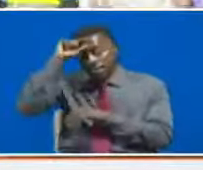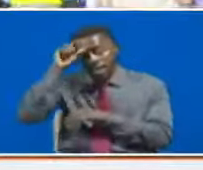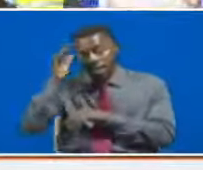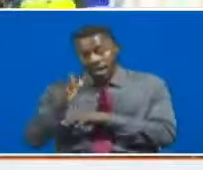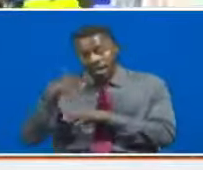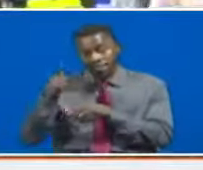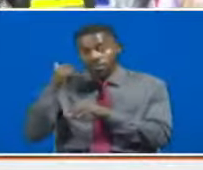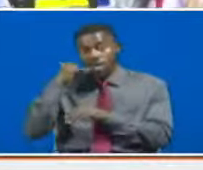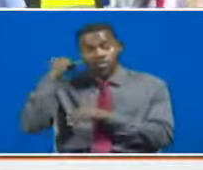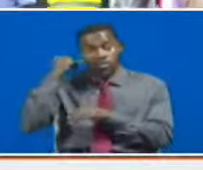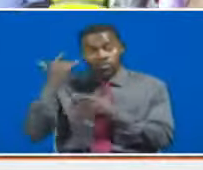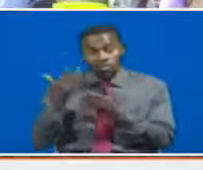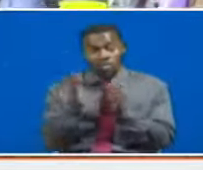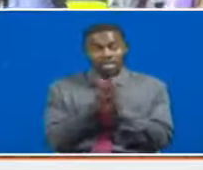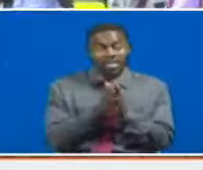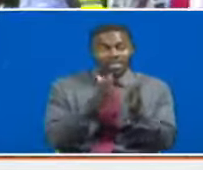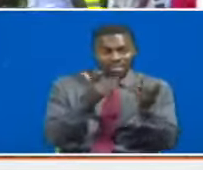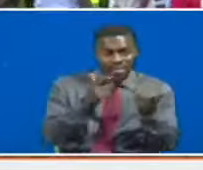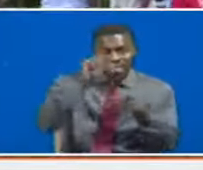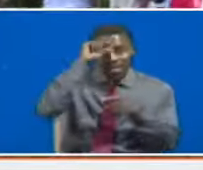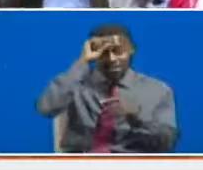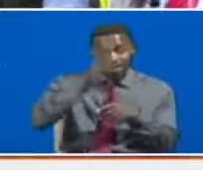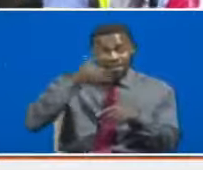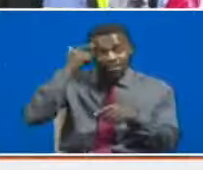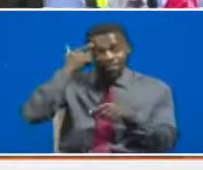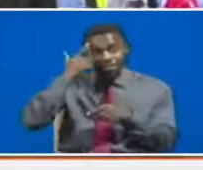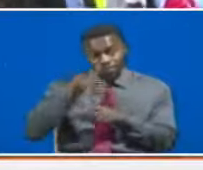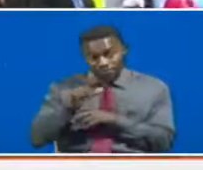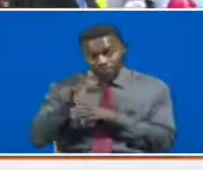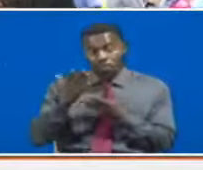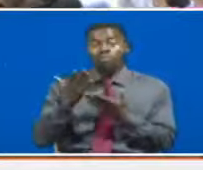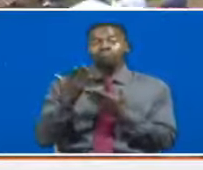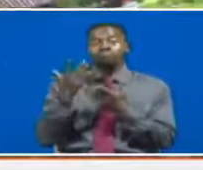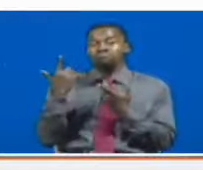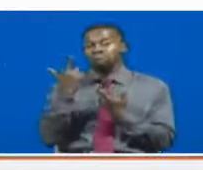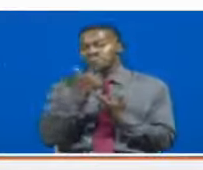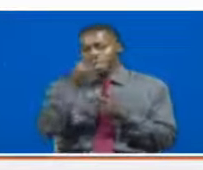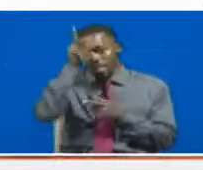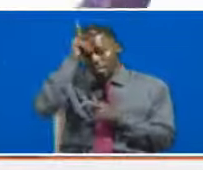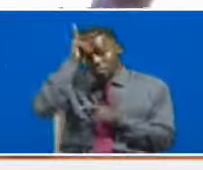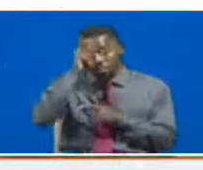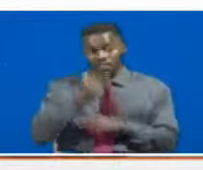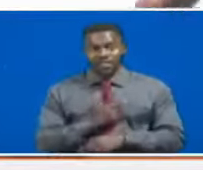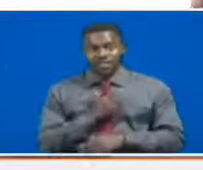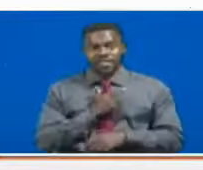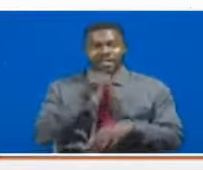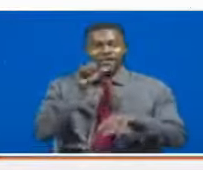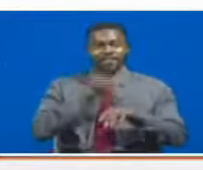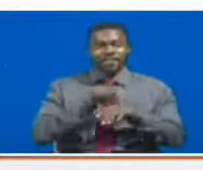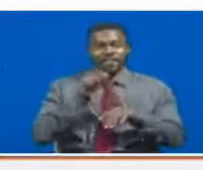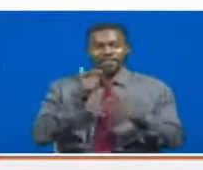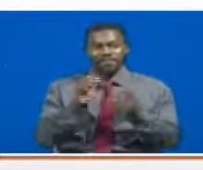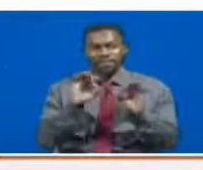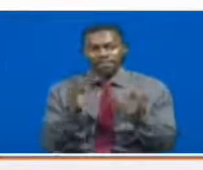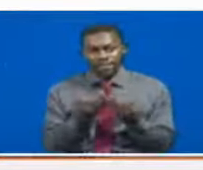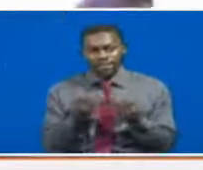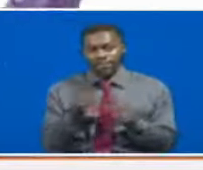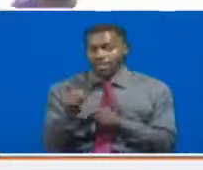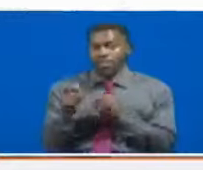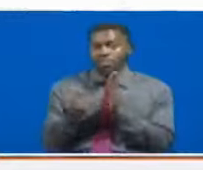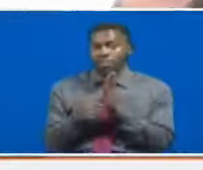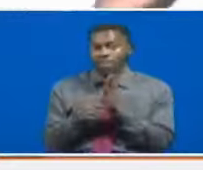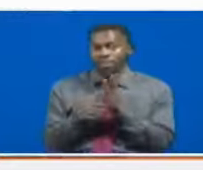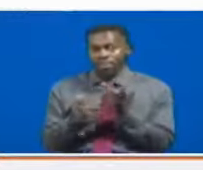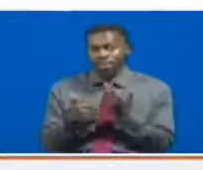Kimani Wamatangi, visited the area and delivered donations to the affected families. Na hili shida limekuja ni ile